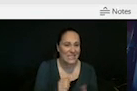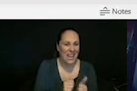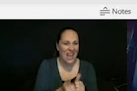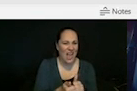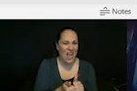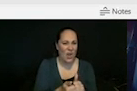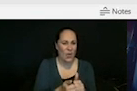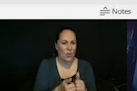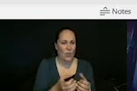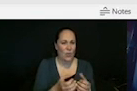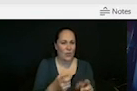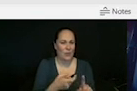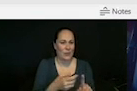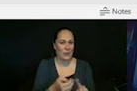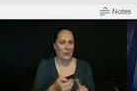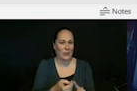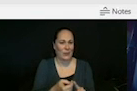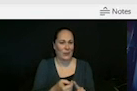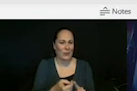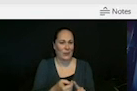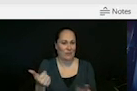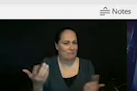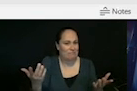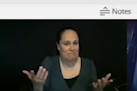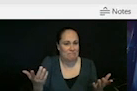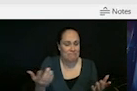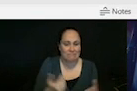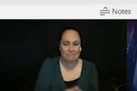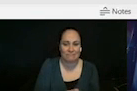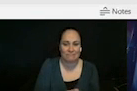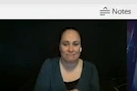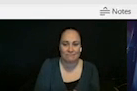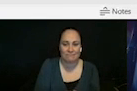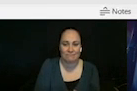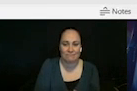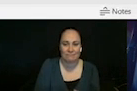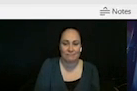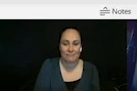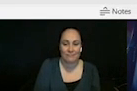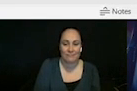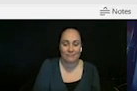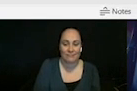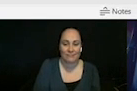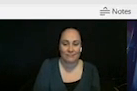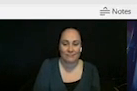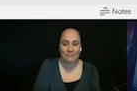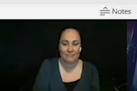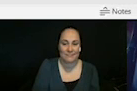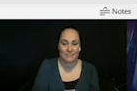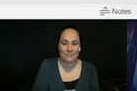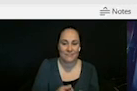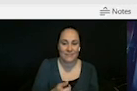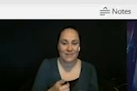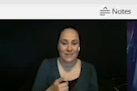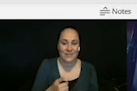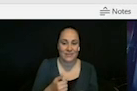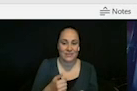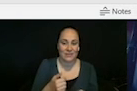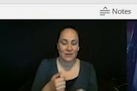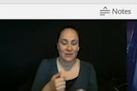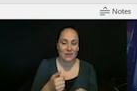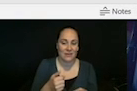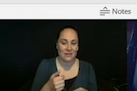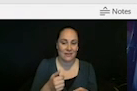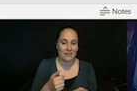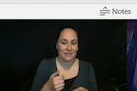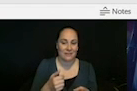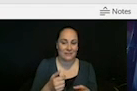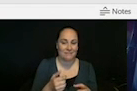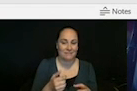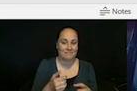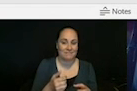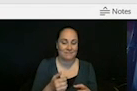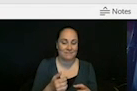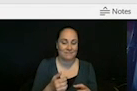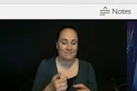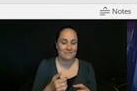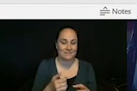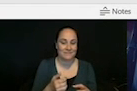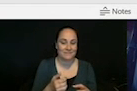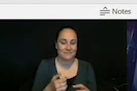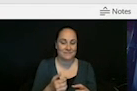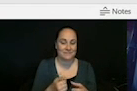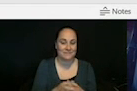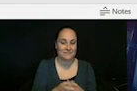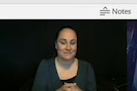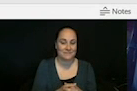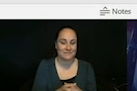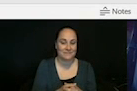right, that keep spinning on top of your chip. And you have a huge metallic little heat sink, if you would. You have a